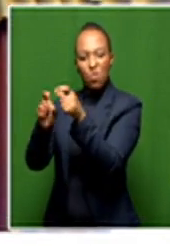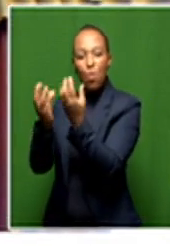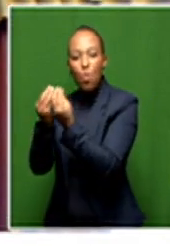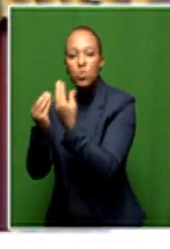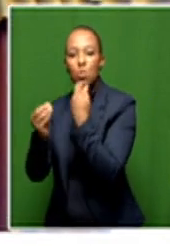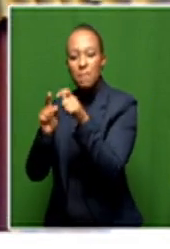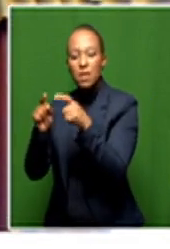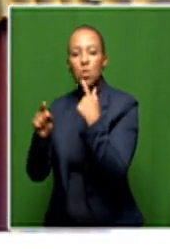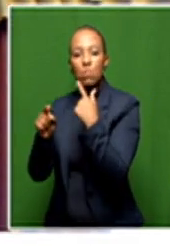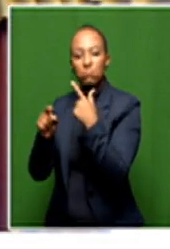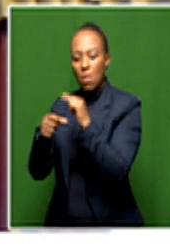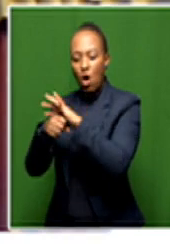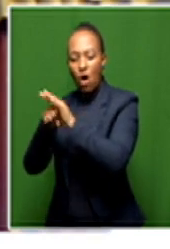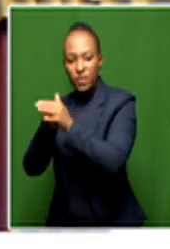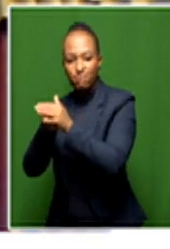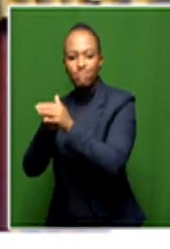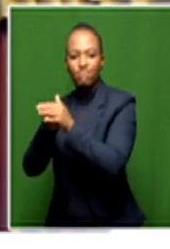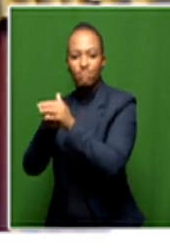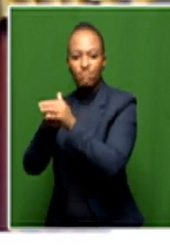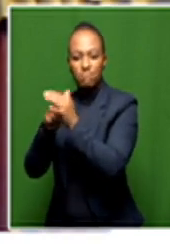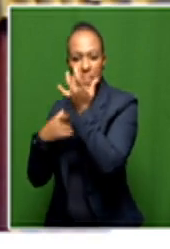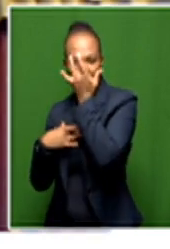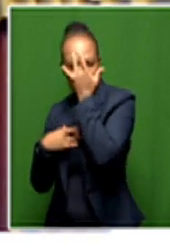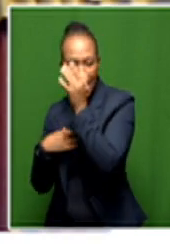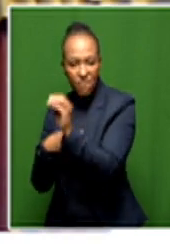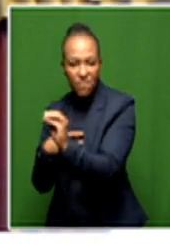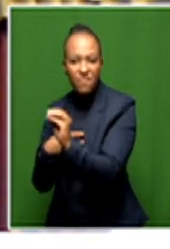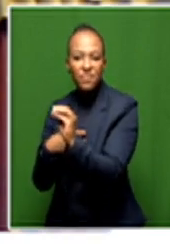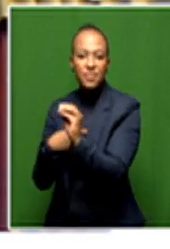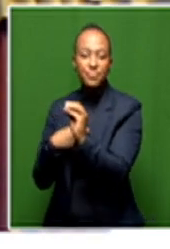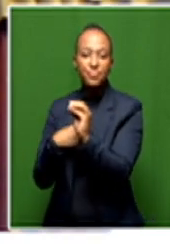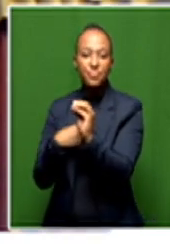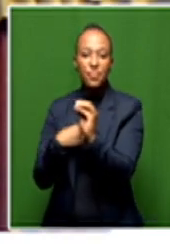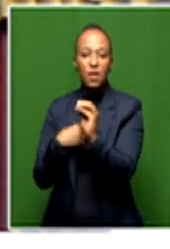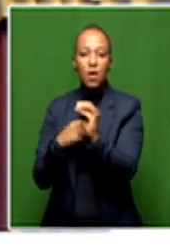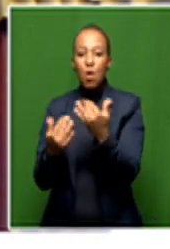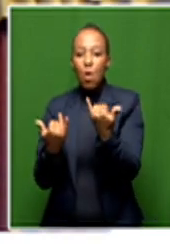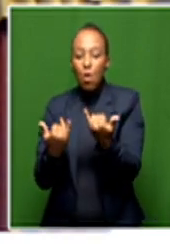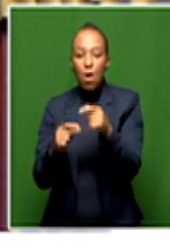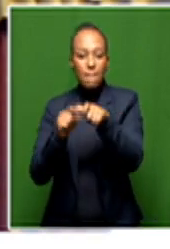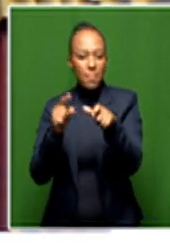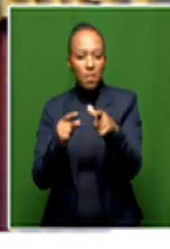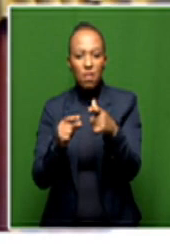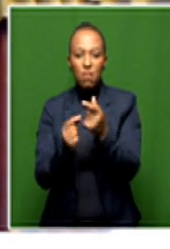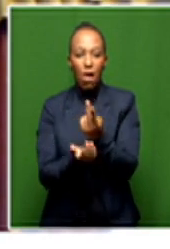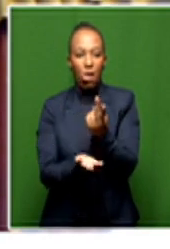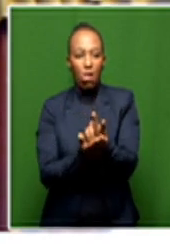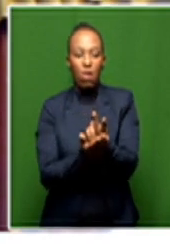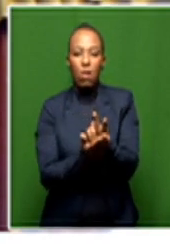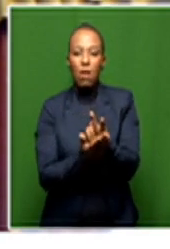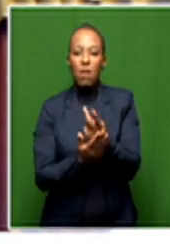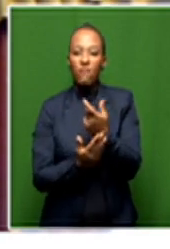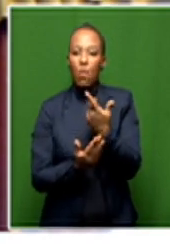that might be either sick or patients that is lying in